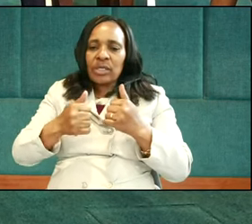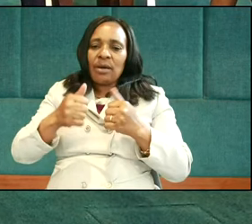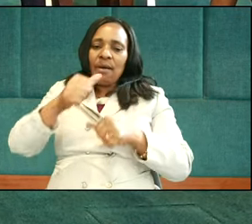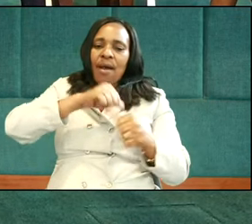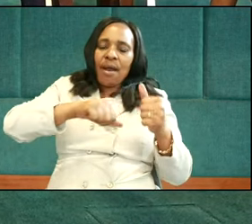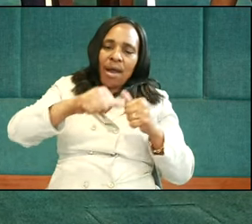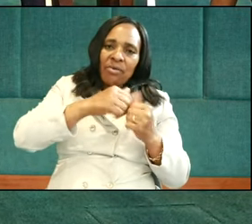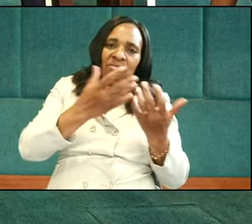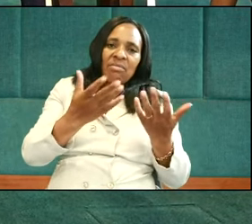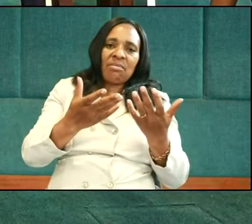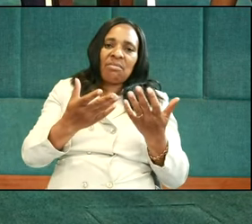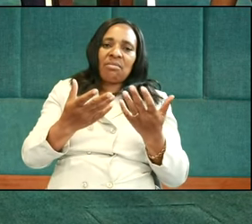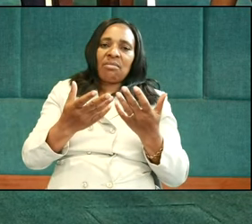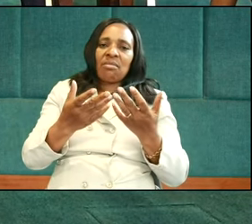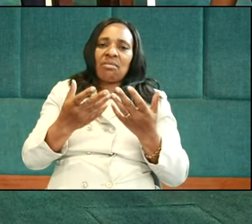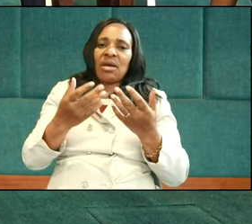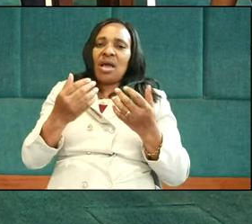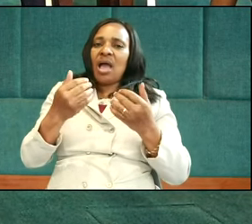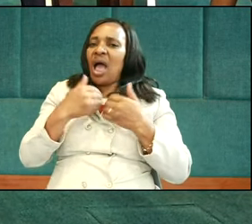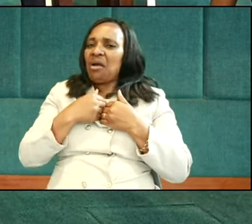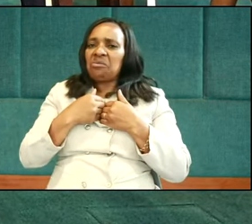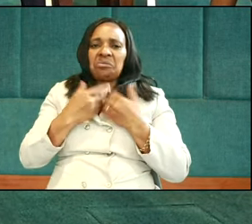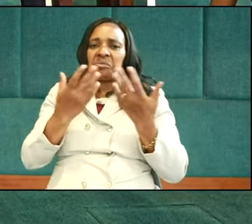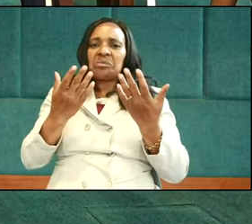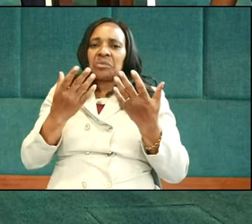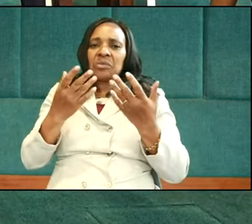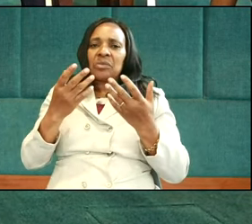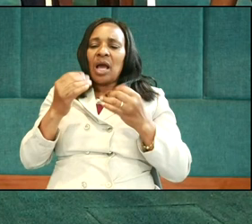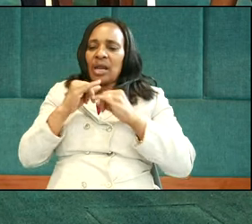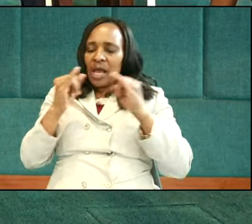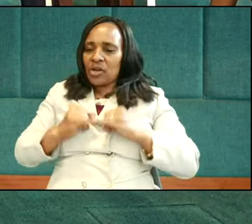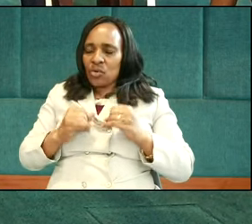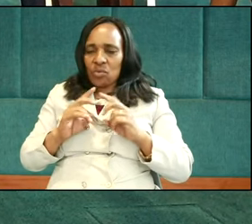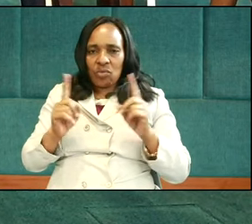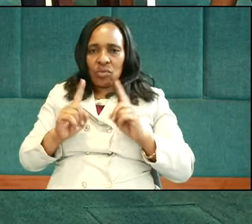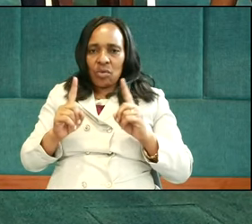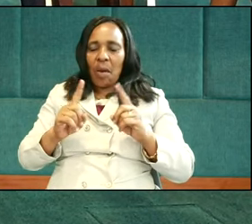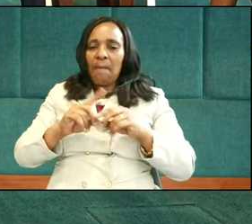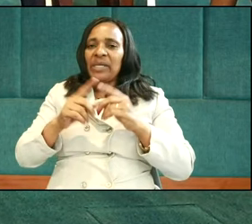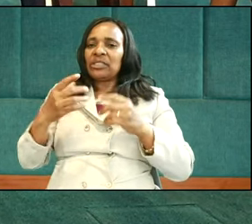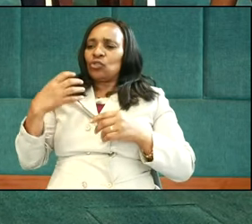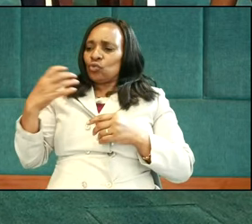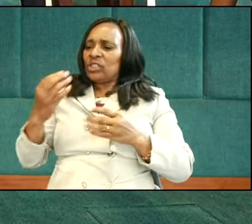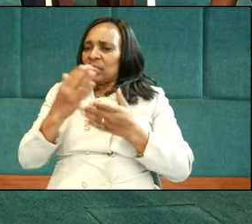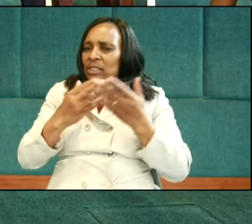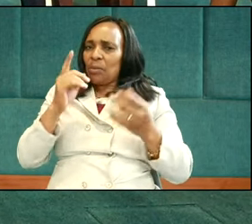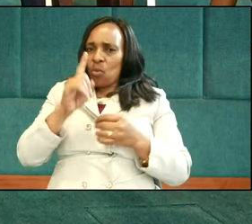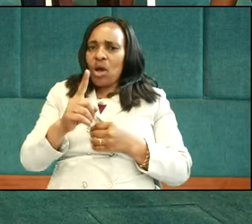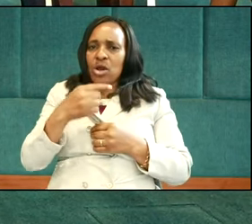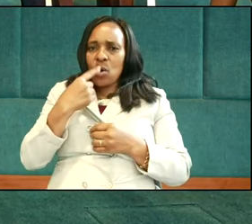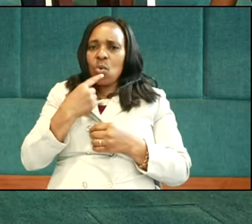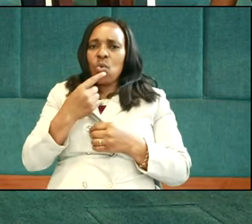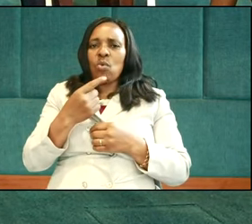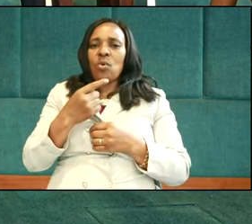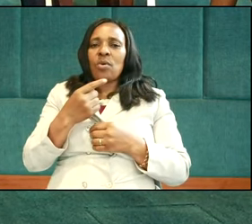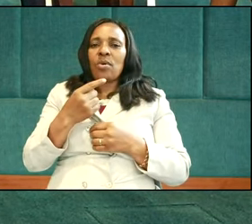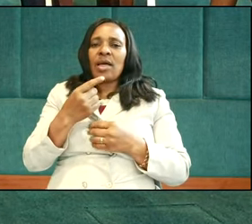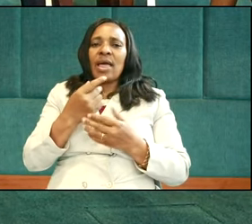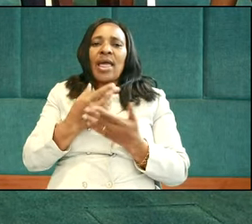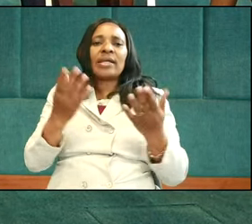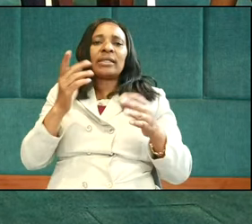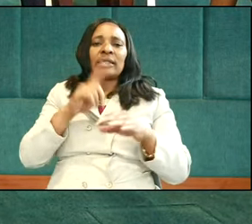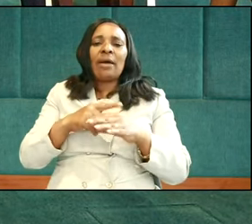Yes. And it doesn't have to necessarily be an idol, because you can treasure someone who brings you closer to